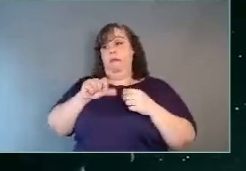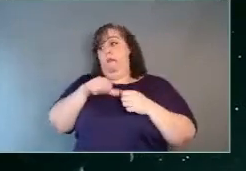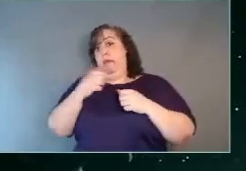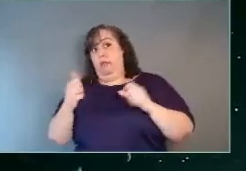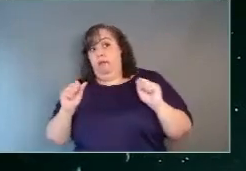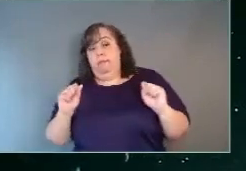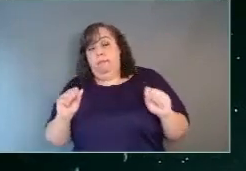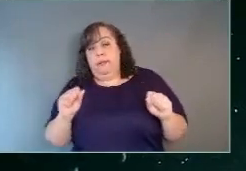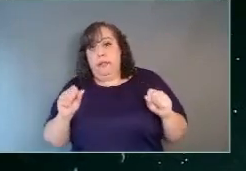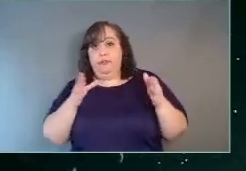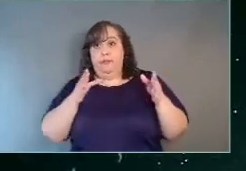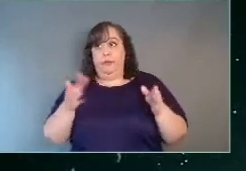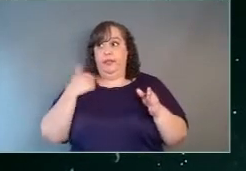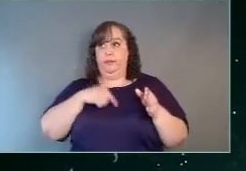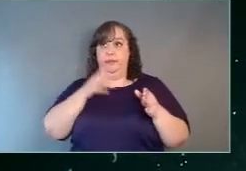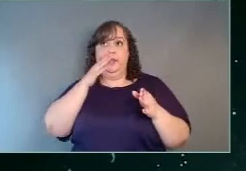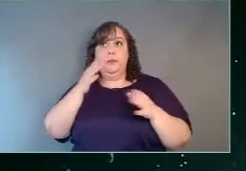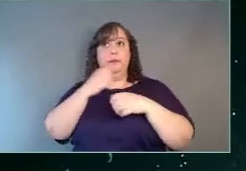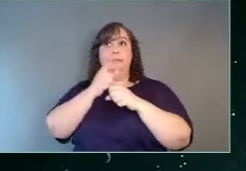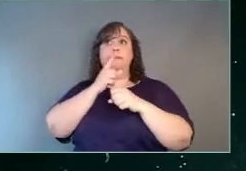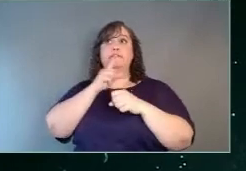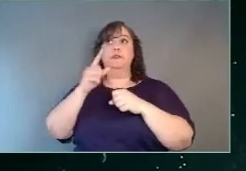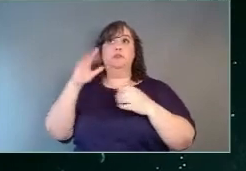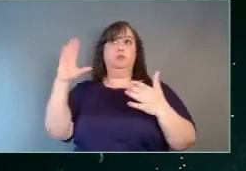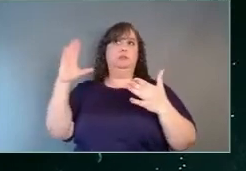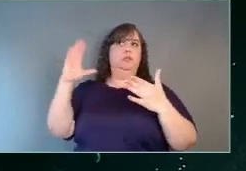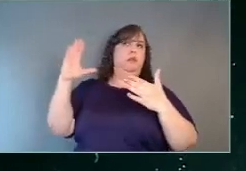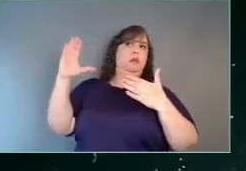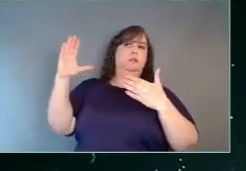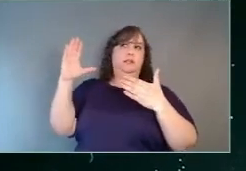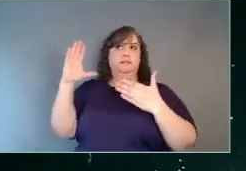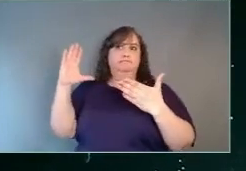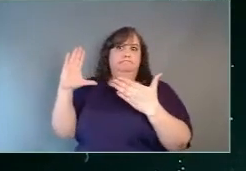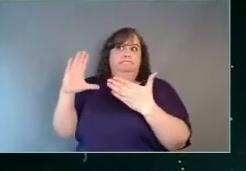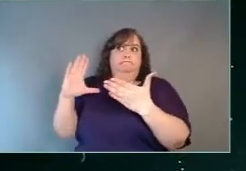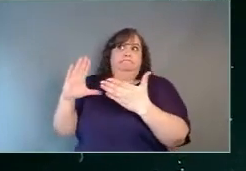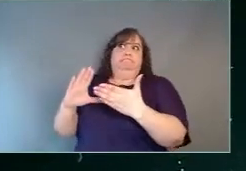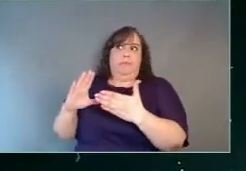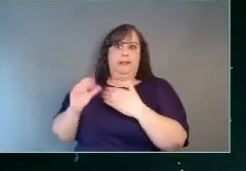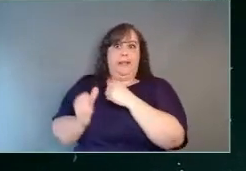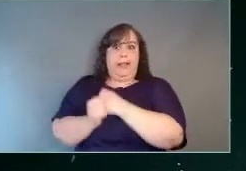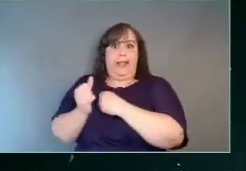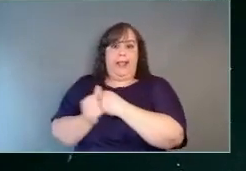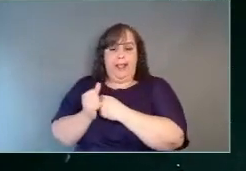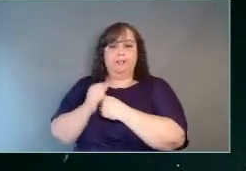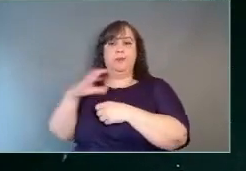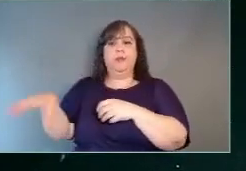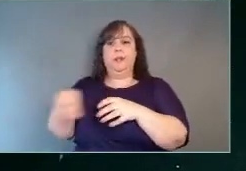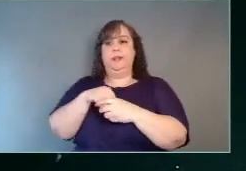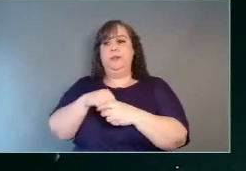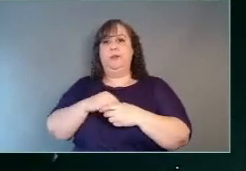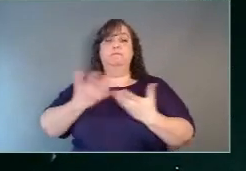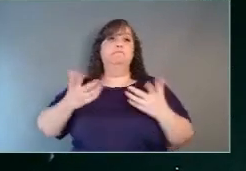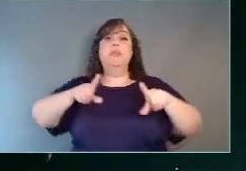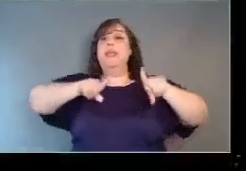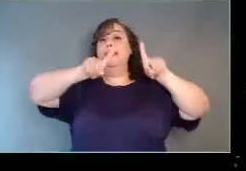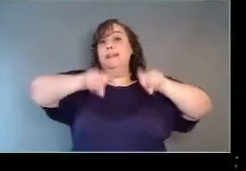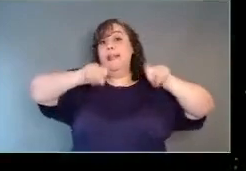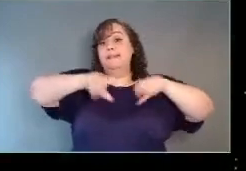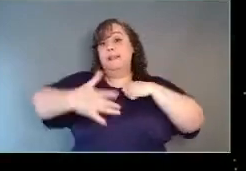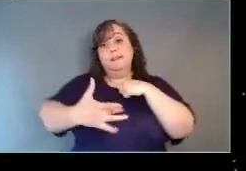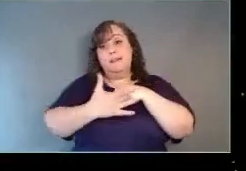potential ways that we would mitigate against any sort of asteroid hazard include, testing some of the